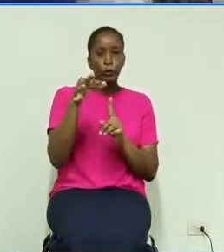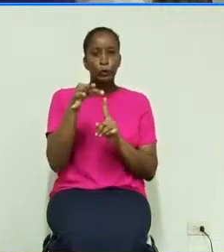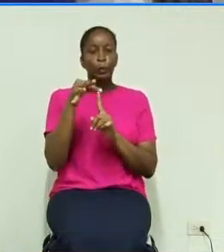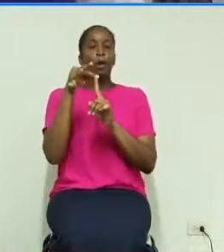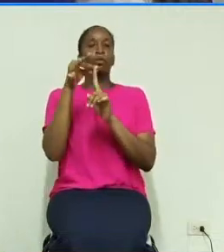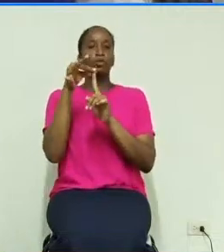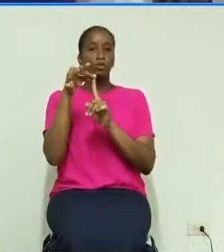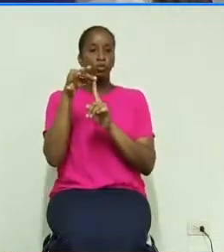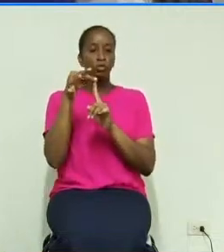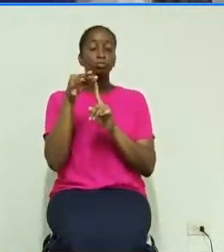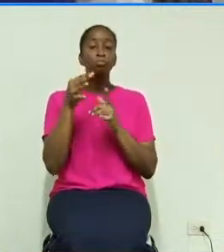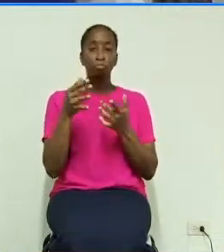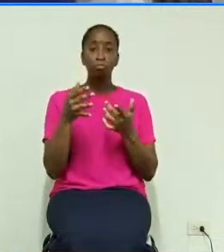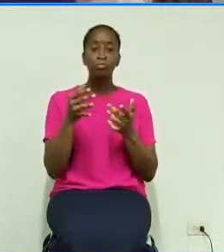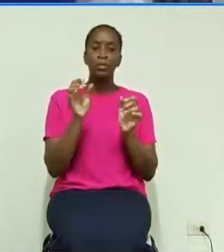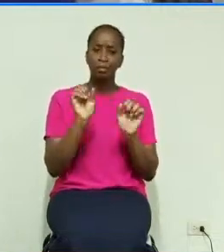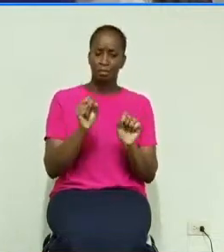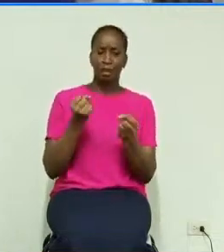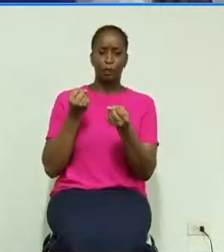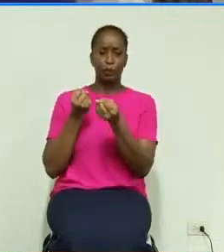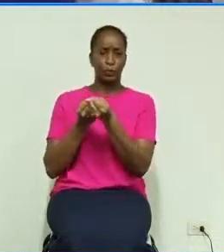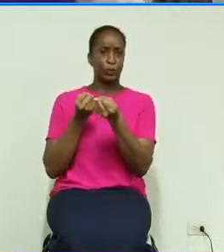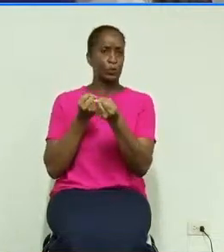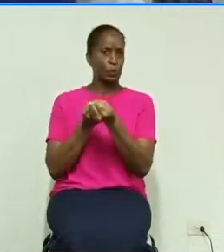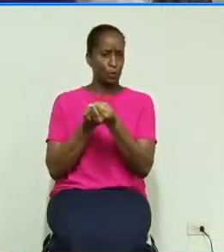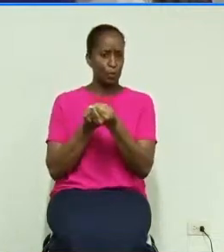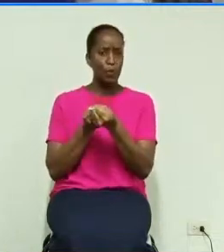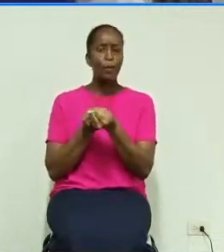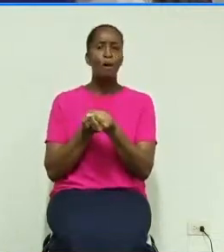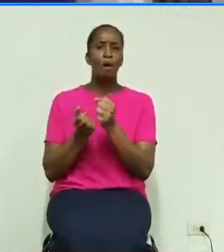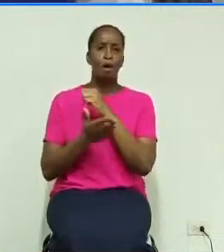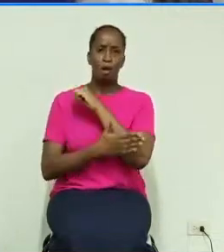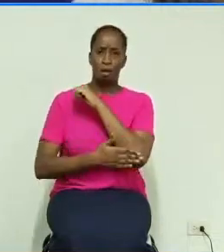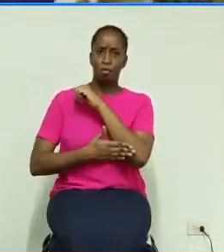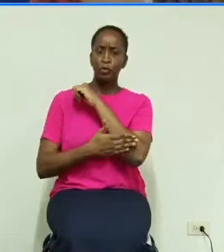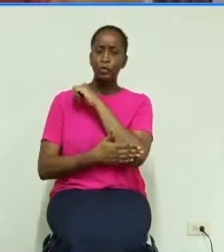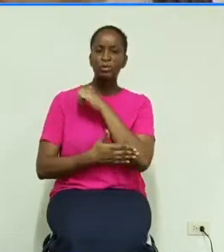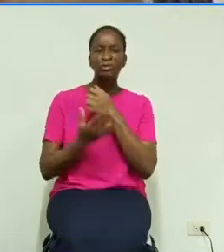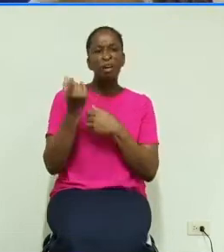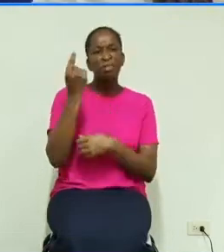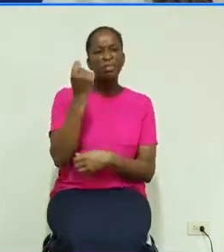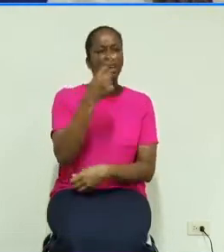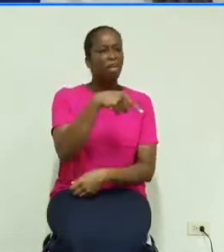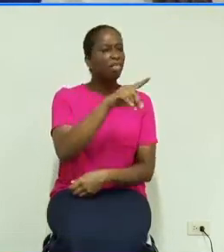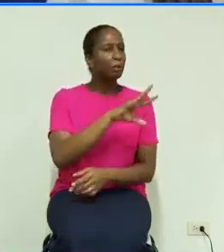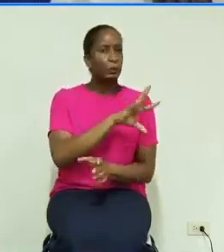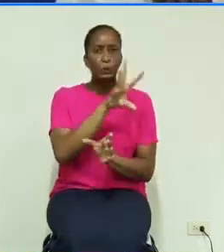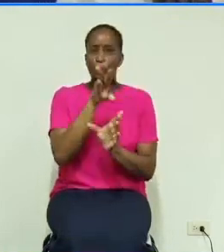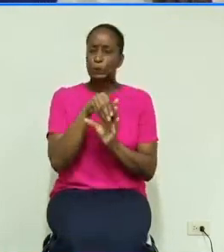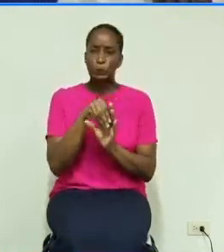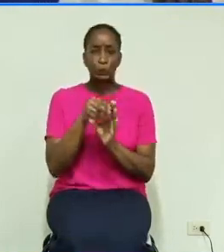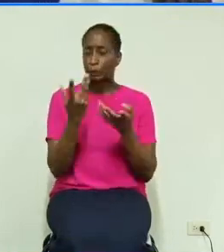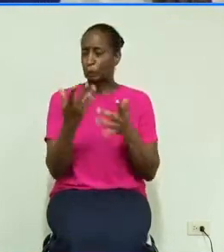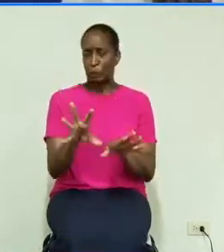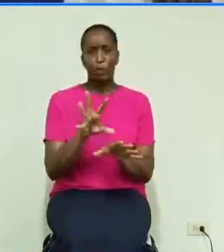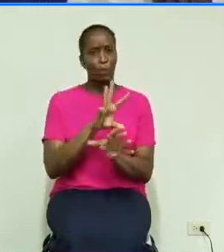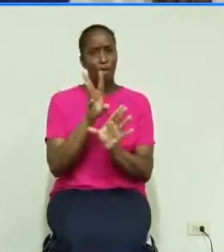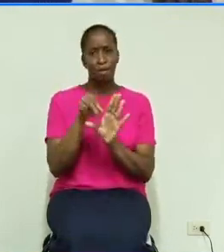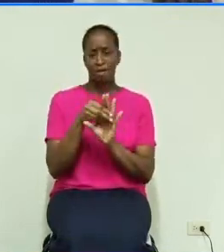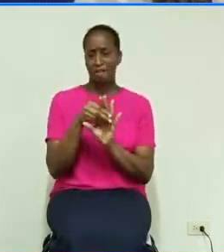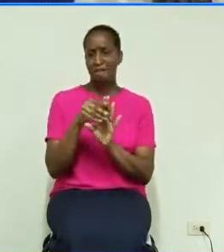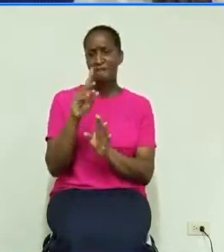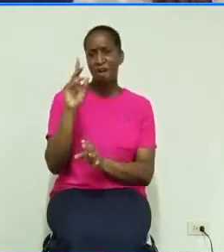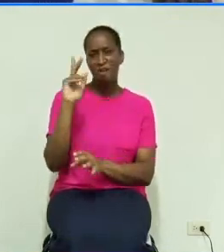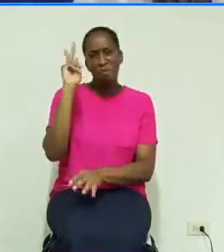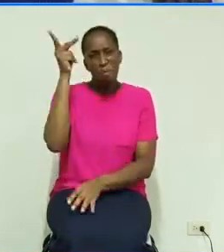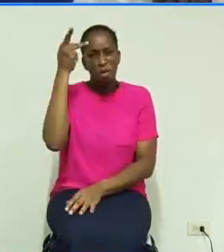I can think of a person like Luther Thorne, who served as the Minister of Education from 58 to 61